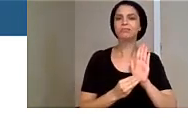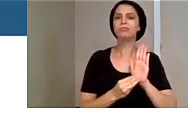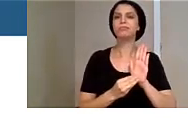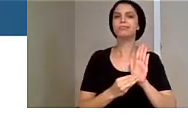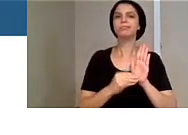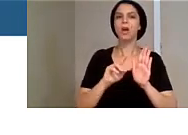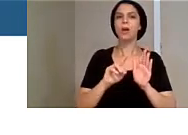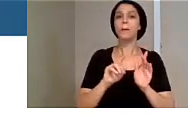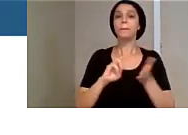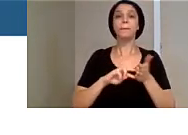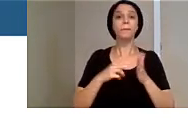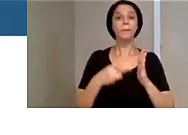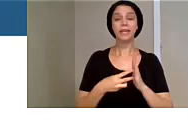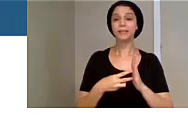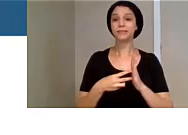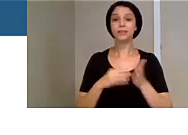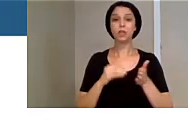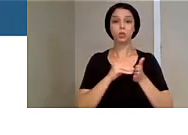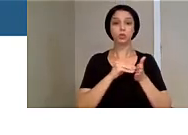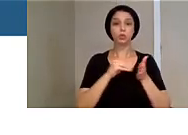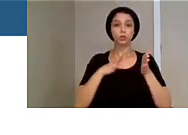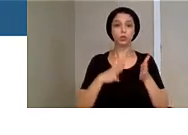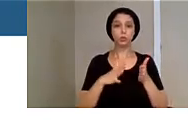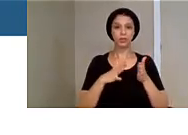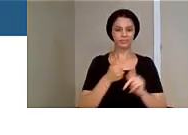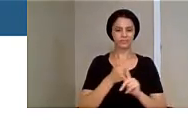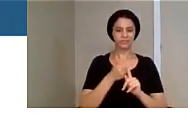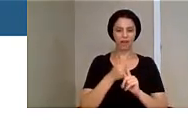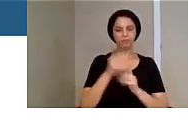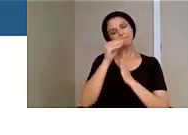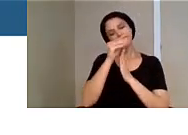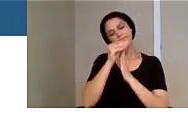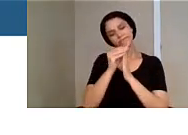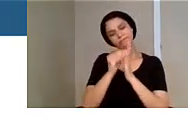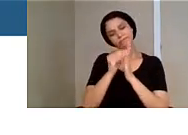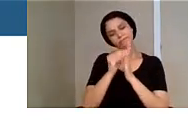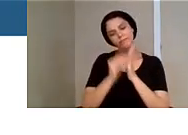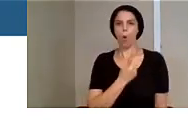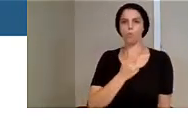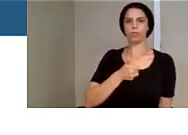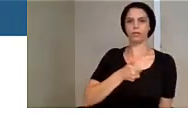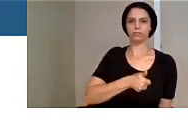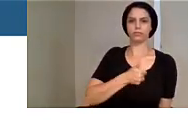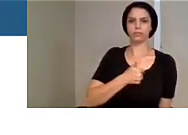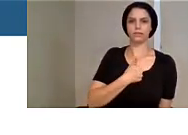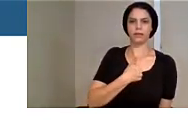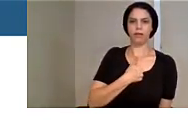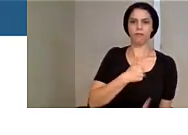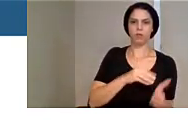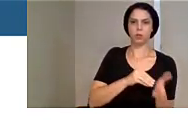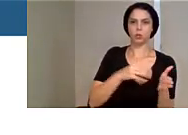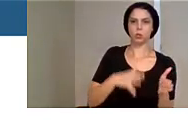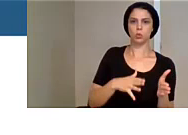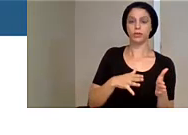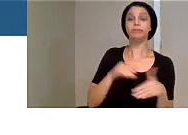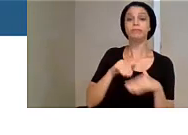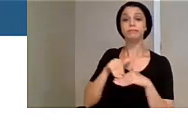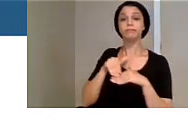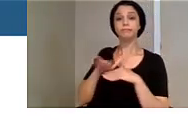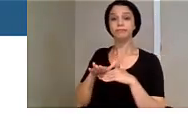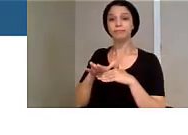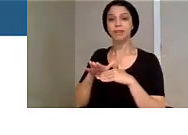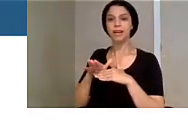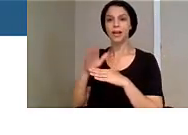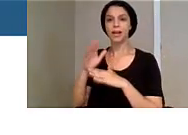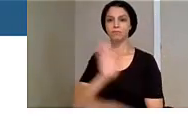the student's annotations in it for work, and that copy gets submitted back to the teacher. What's different about